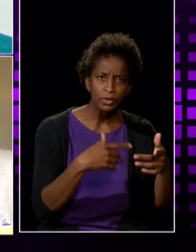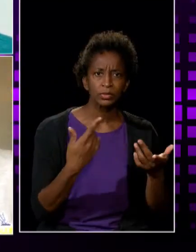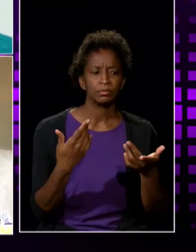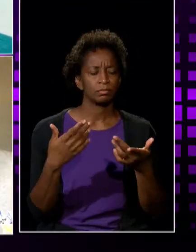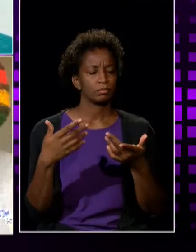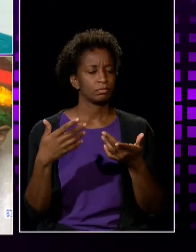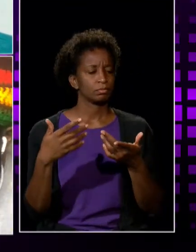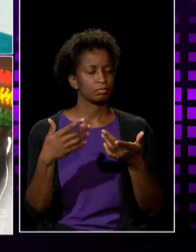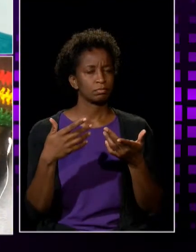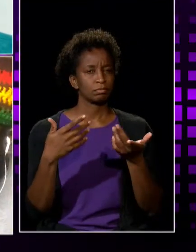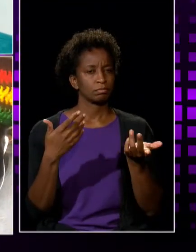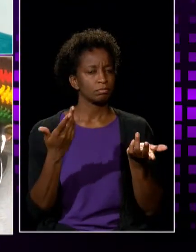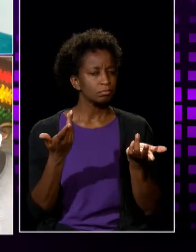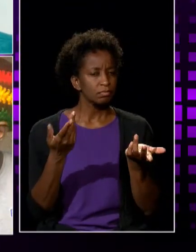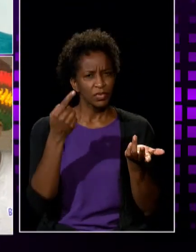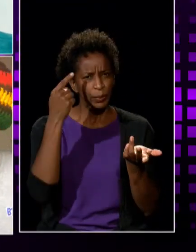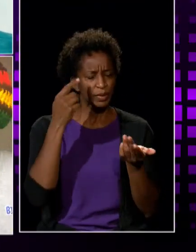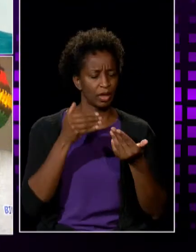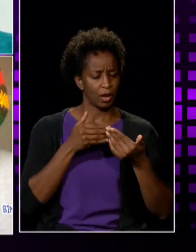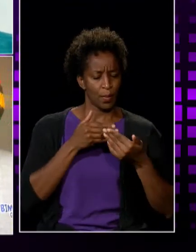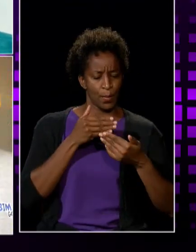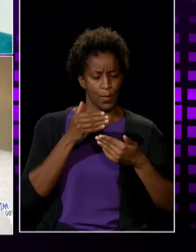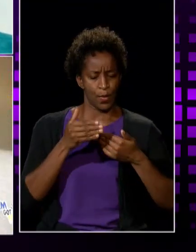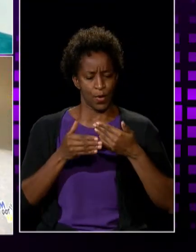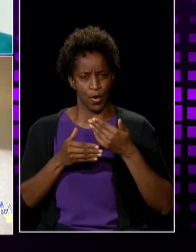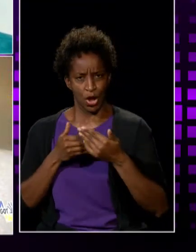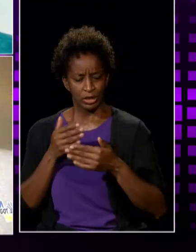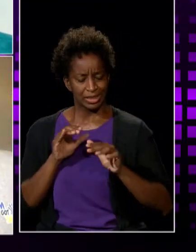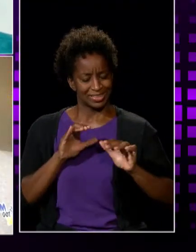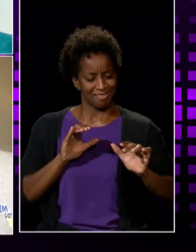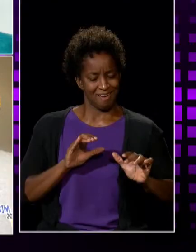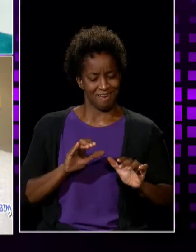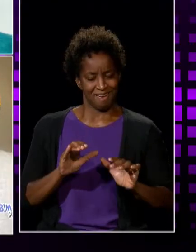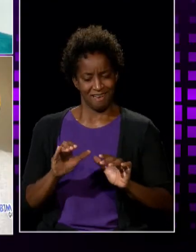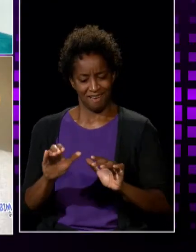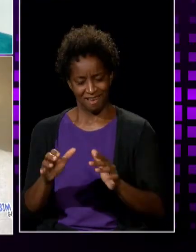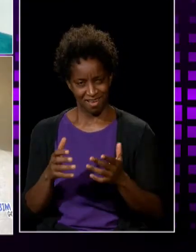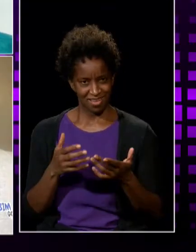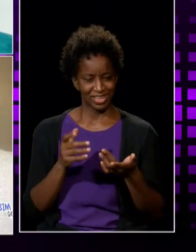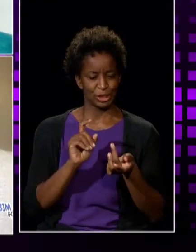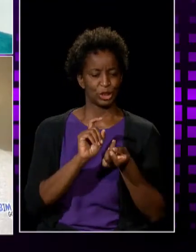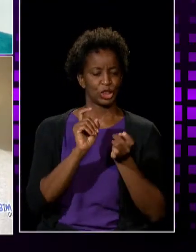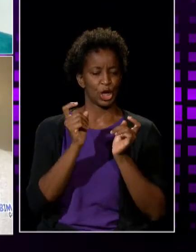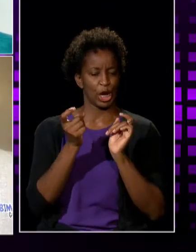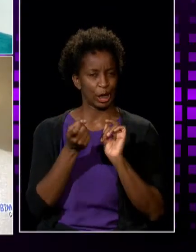one that takes everyone's views into consideration? So Khaleel, I begin with you.